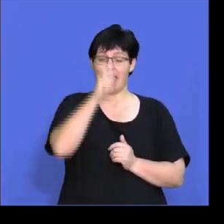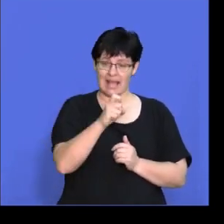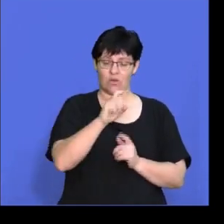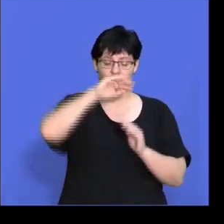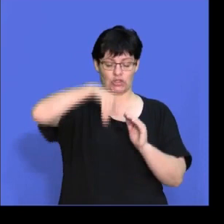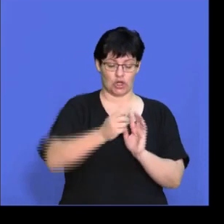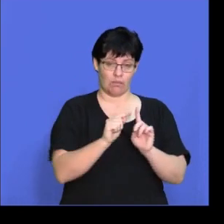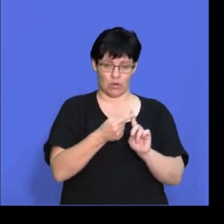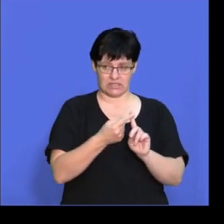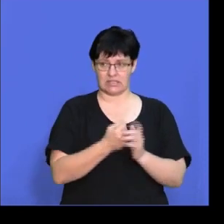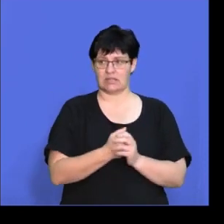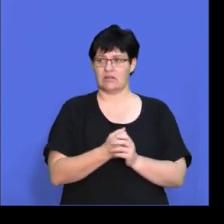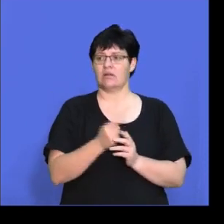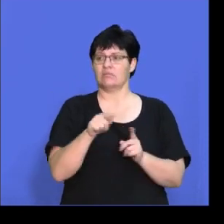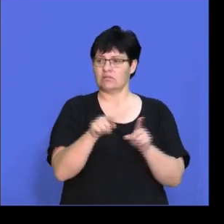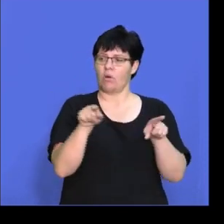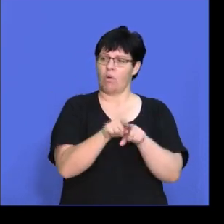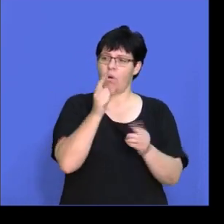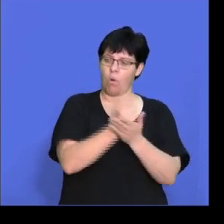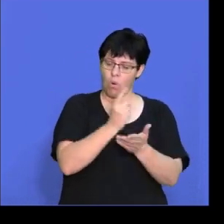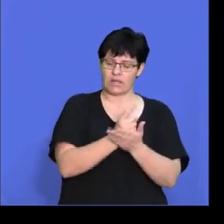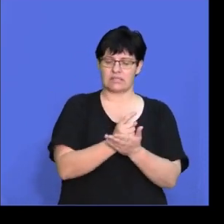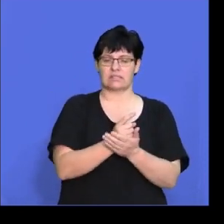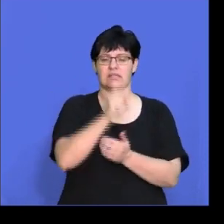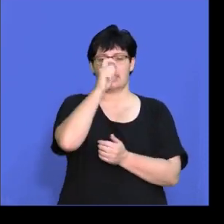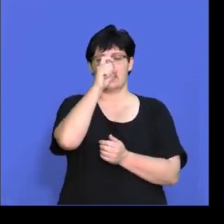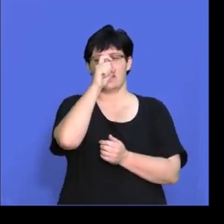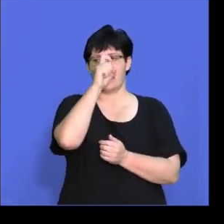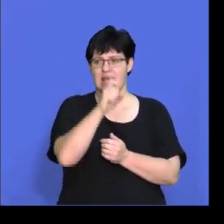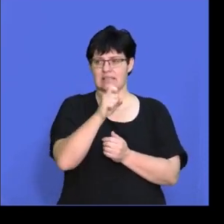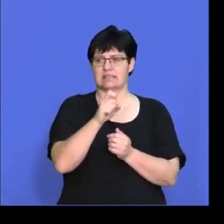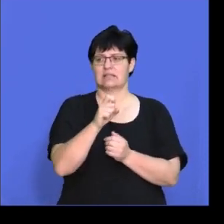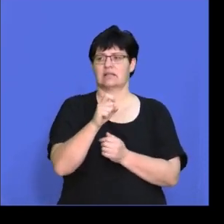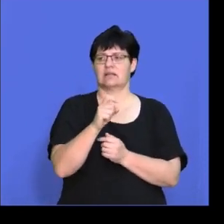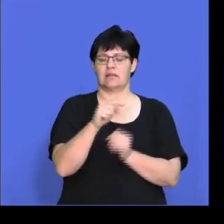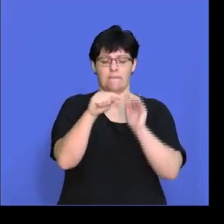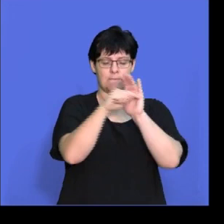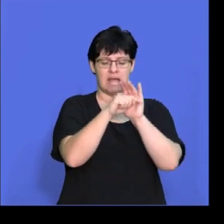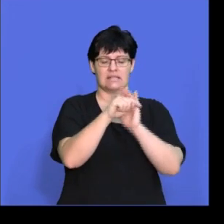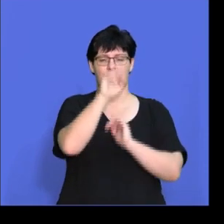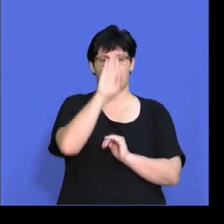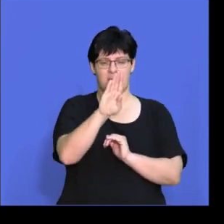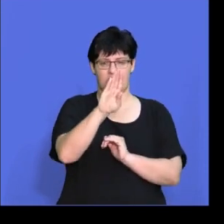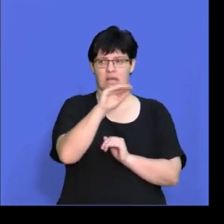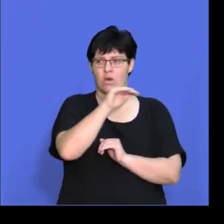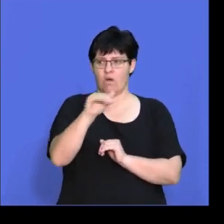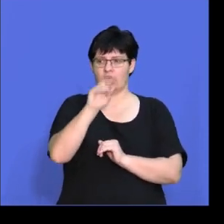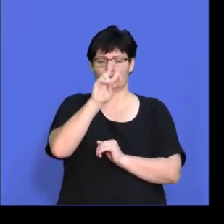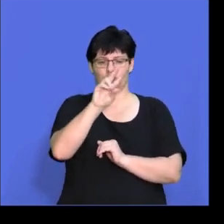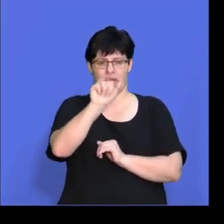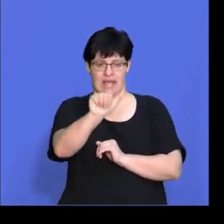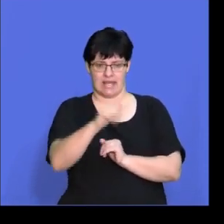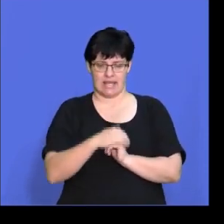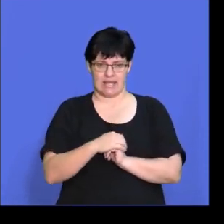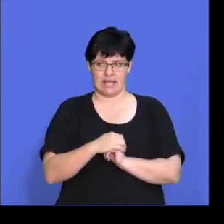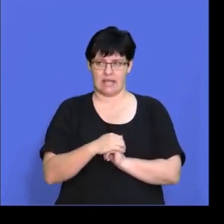turning point, and that is always the x coordinate is equal to minus b over 2a.